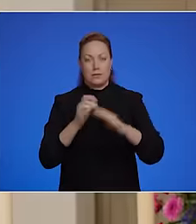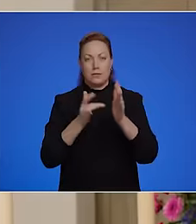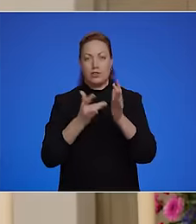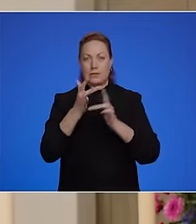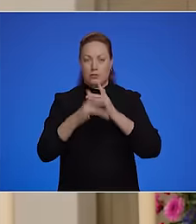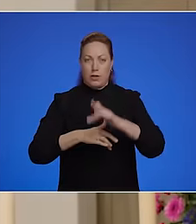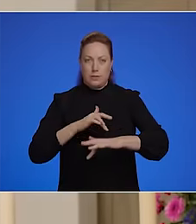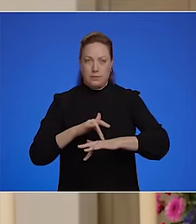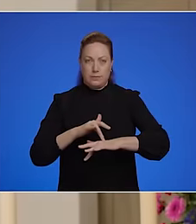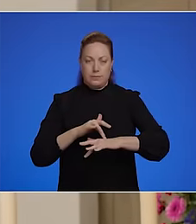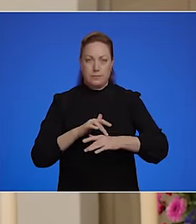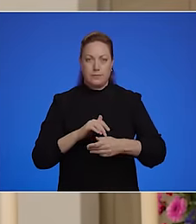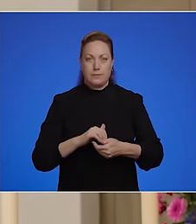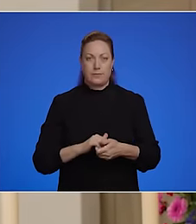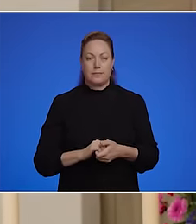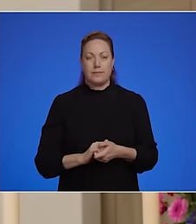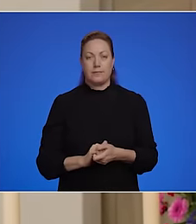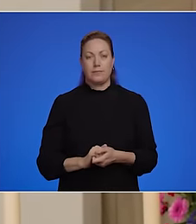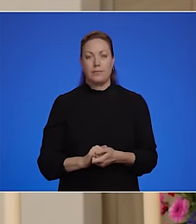Son, Jesus Christ.